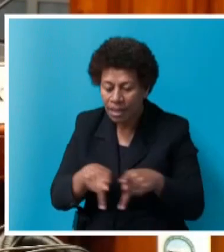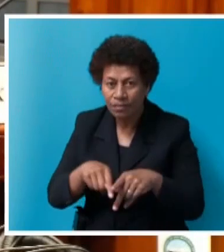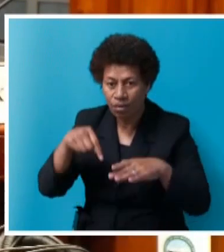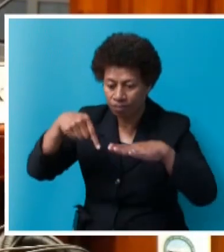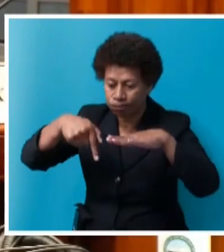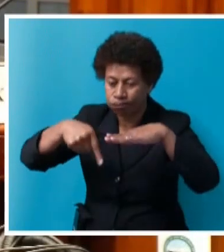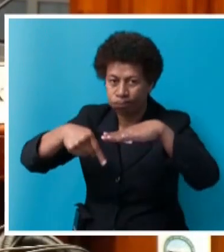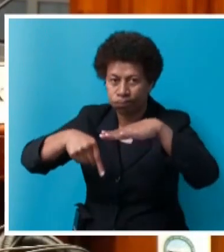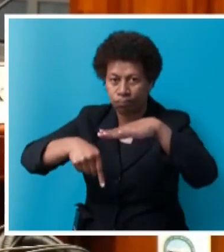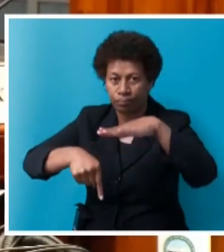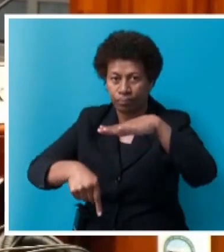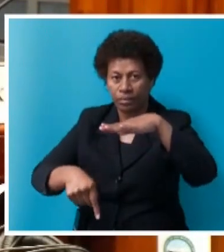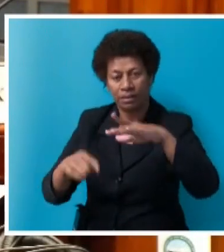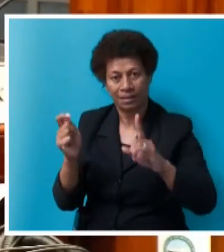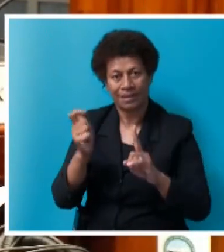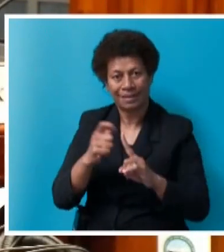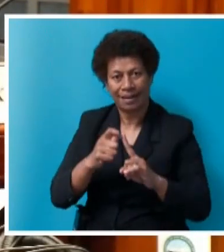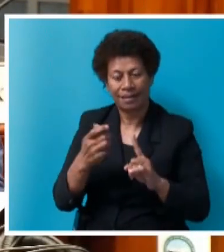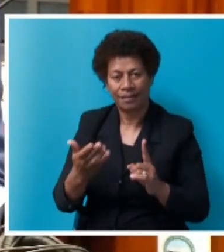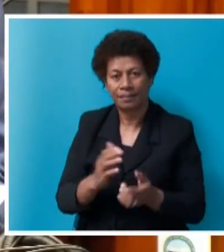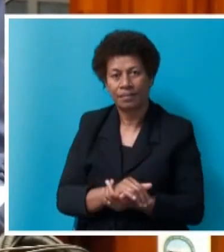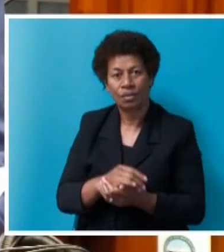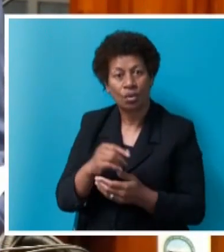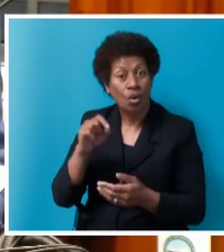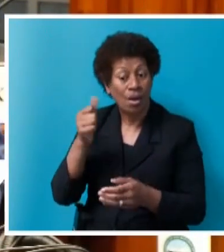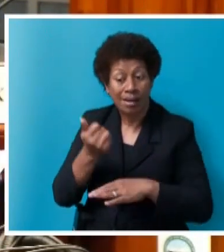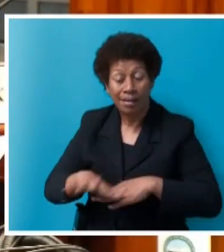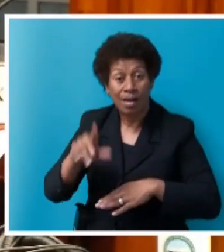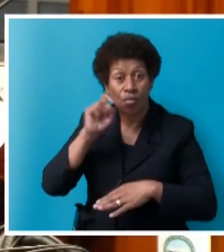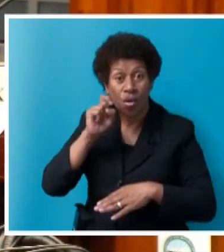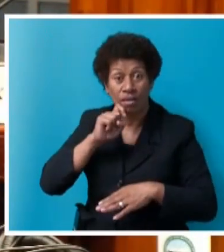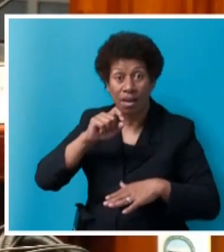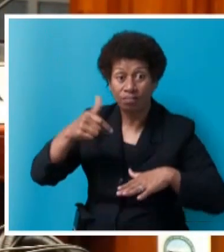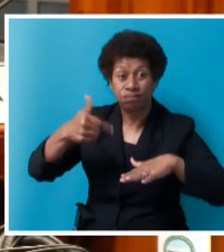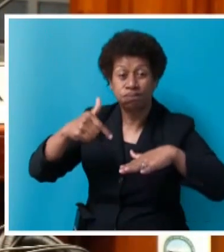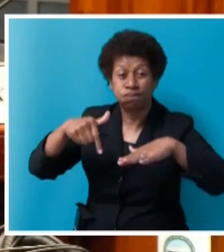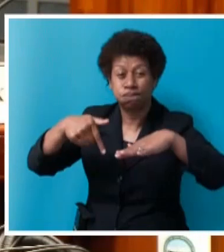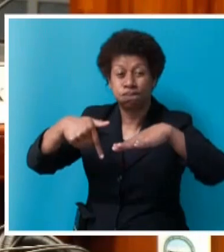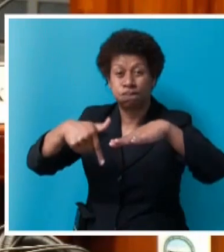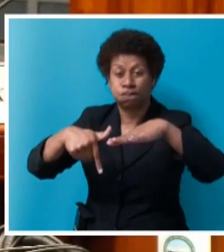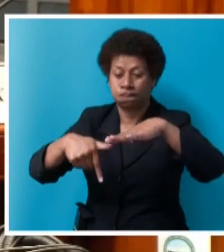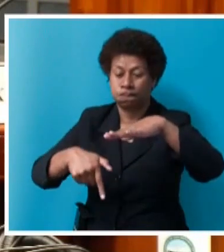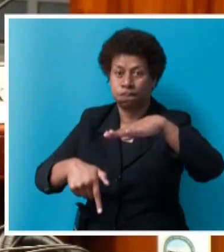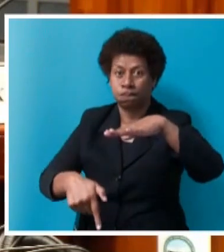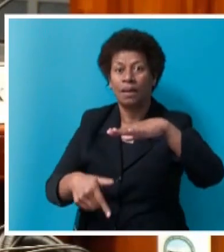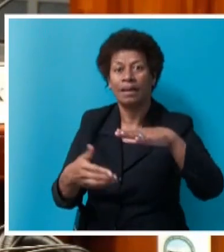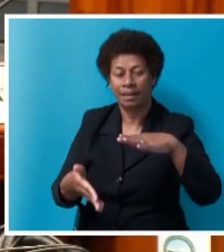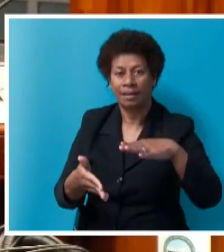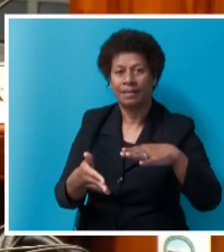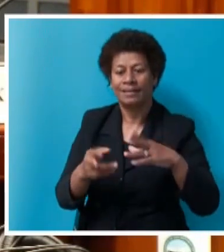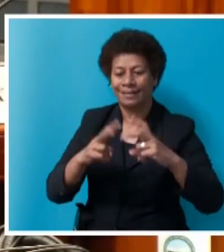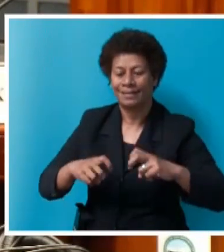As I previously mentioned, Honorable Speaker, groundwater drilling is the final stage of the survey process.